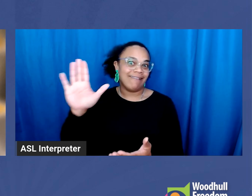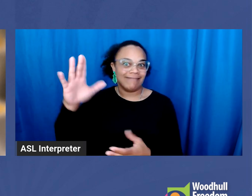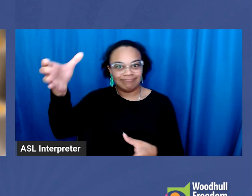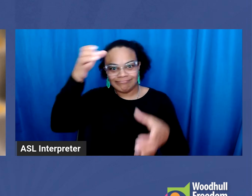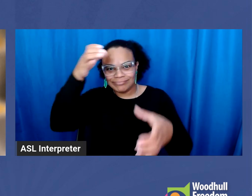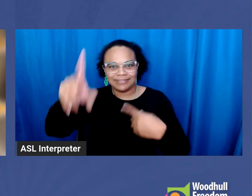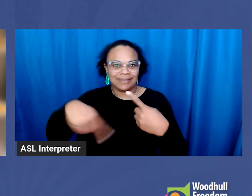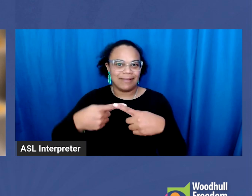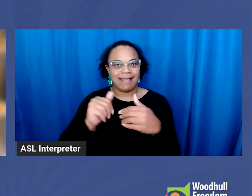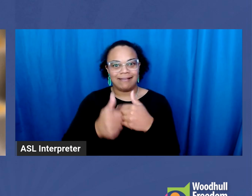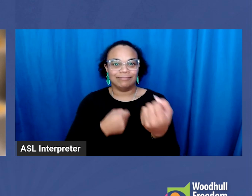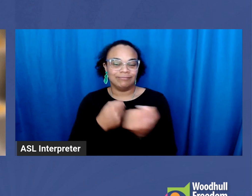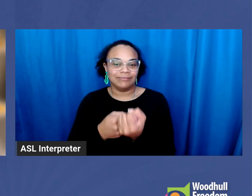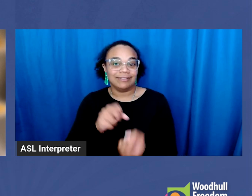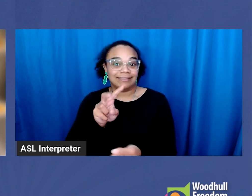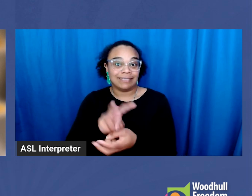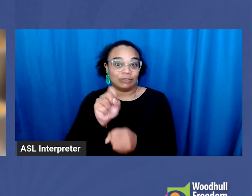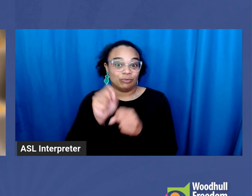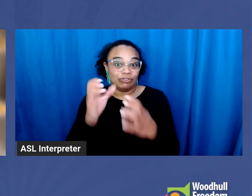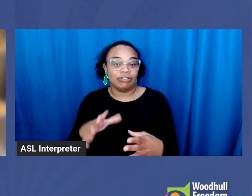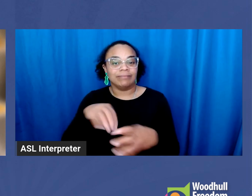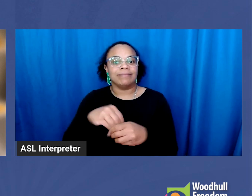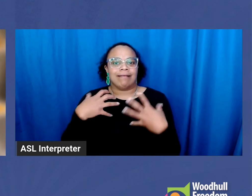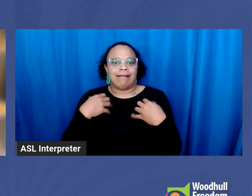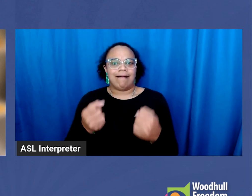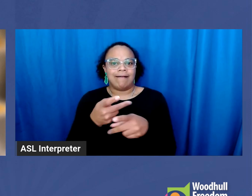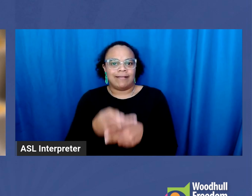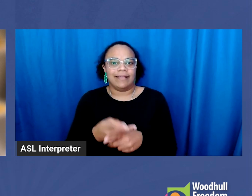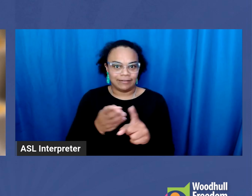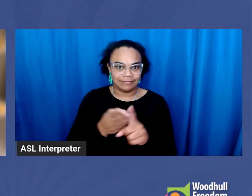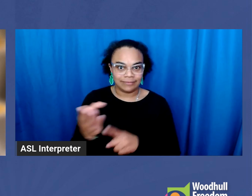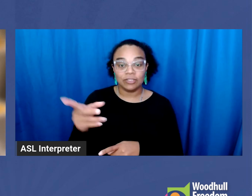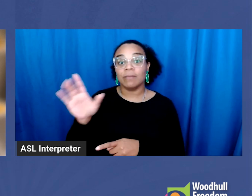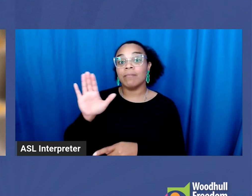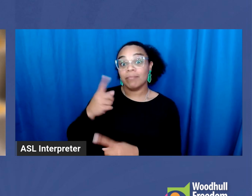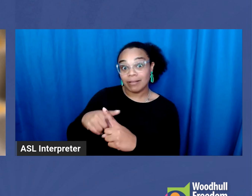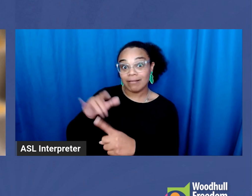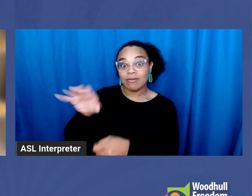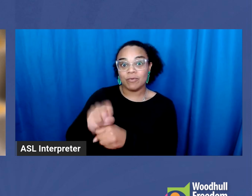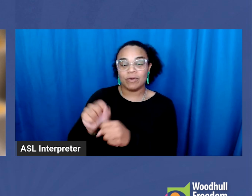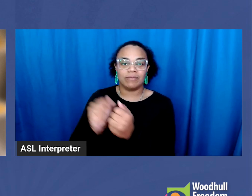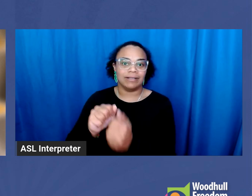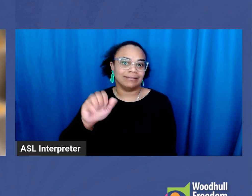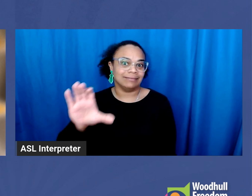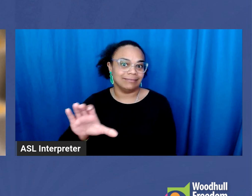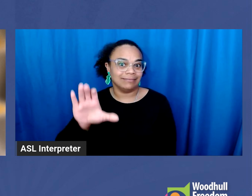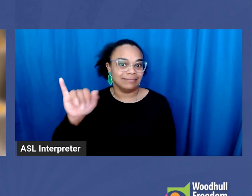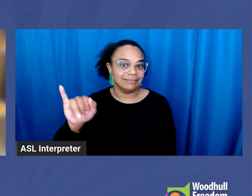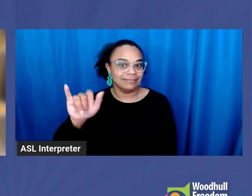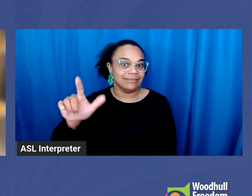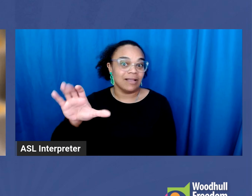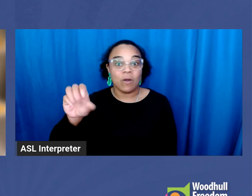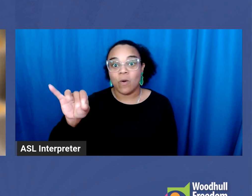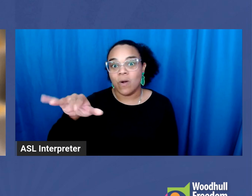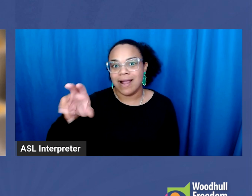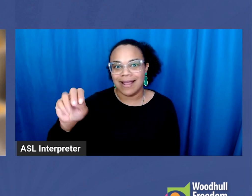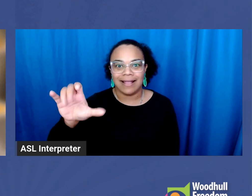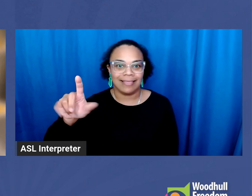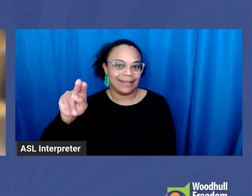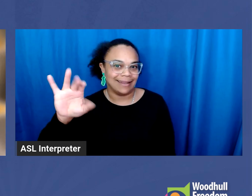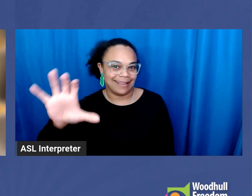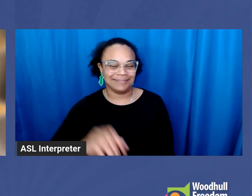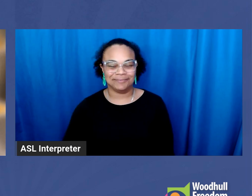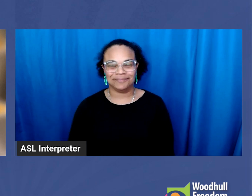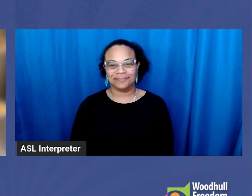supporting sex workers in healthcare settings and their work with Cecilia's Occupational Inclusion Network, also known as the Coin Clinic.